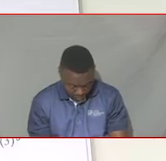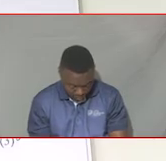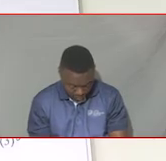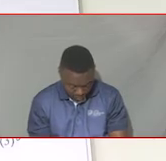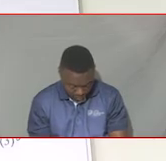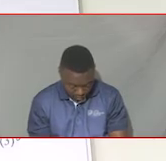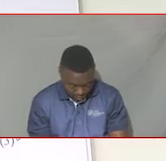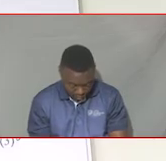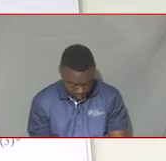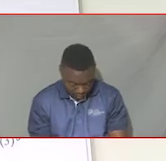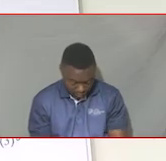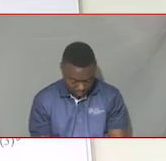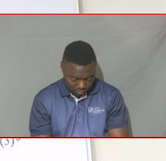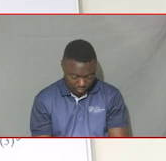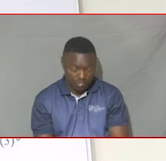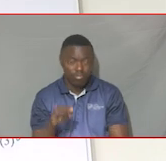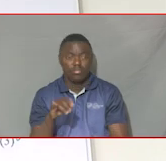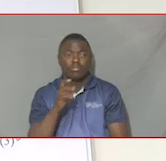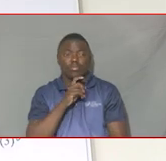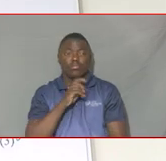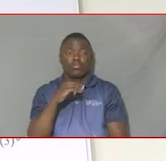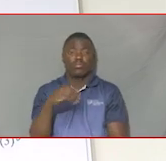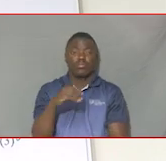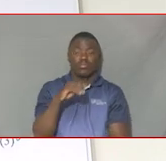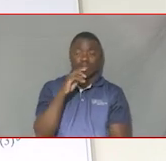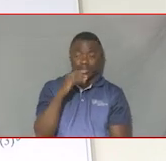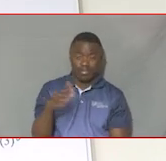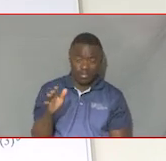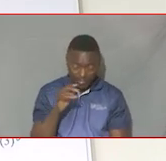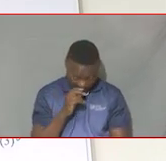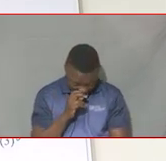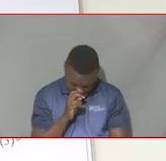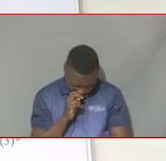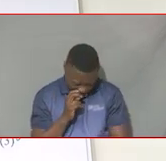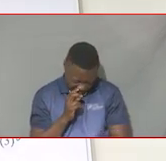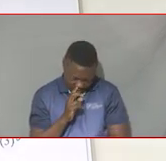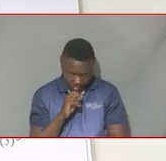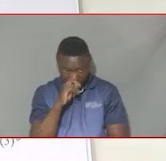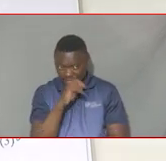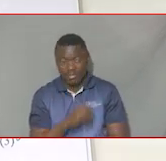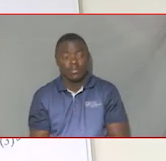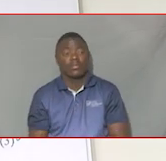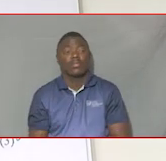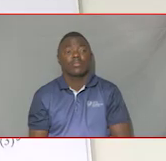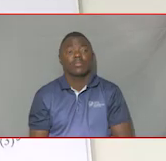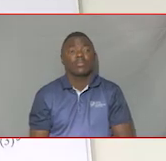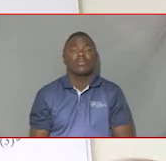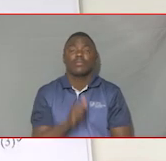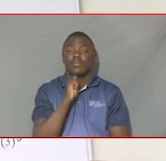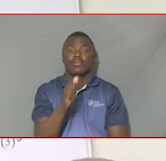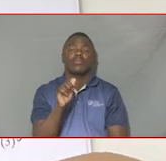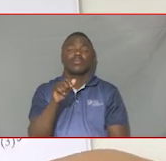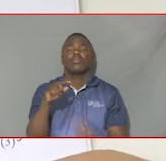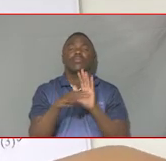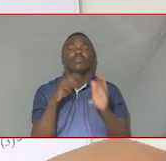Who's still busy with correlation coefficient? You finish. Right, okay, people. The answer is